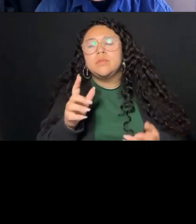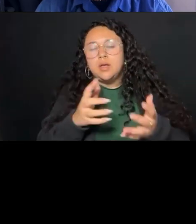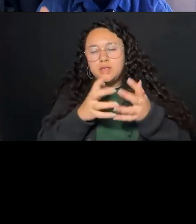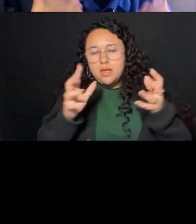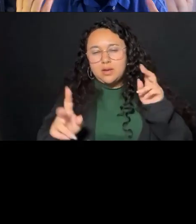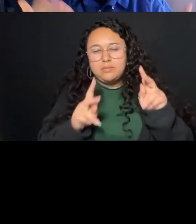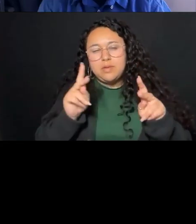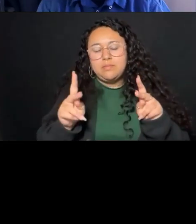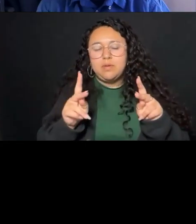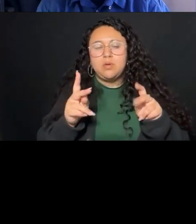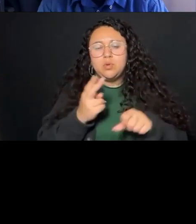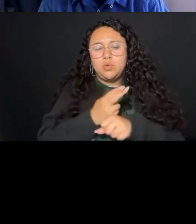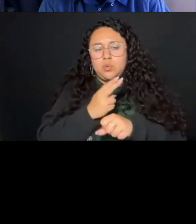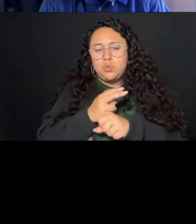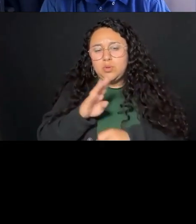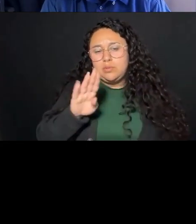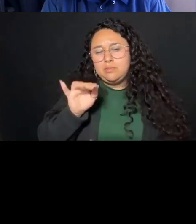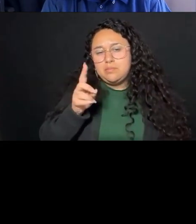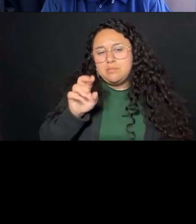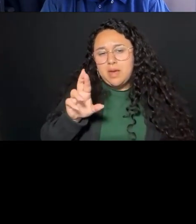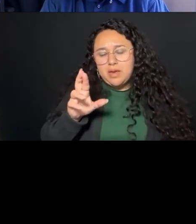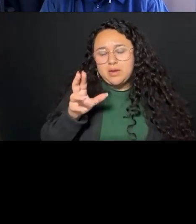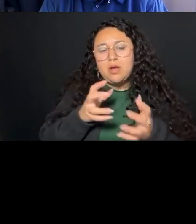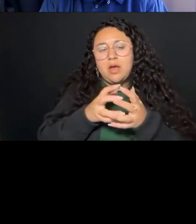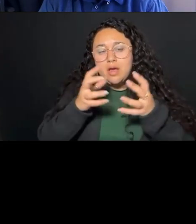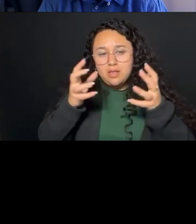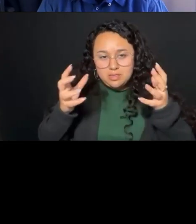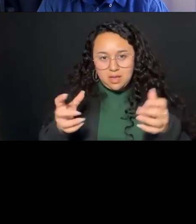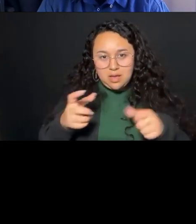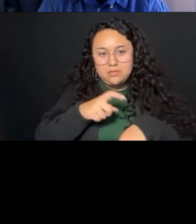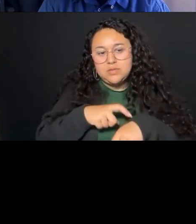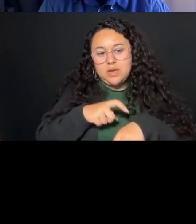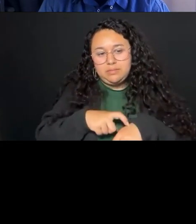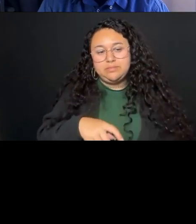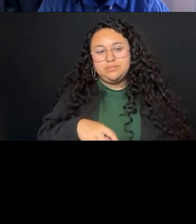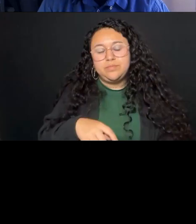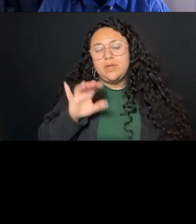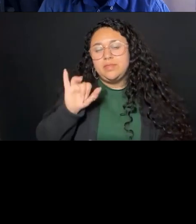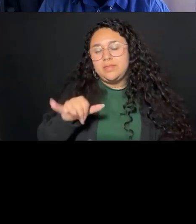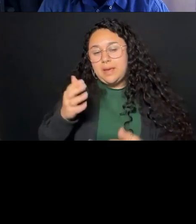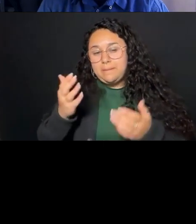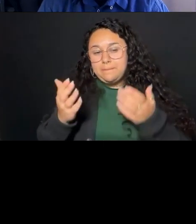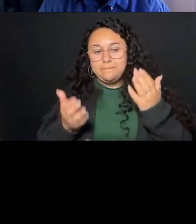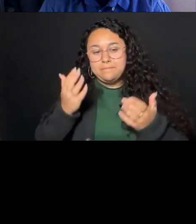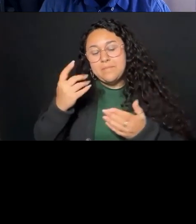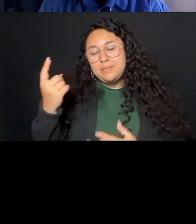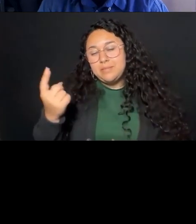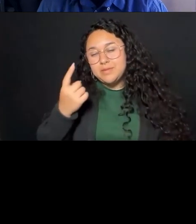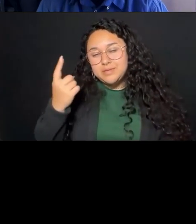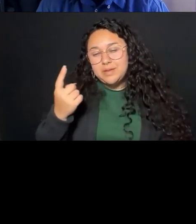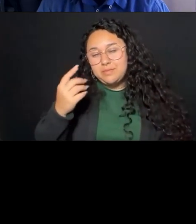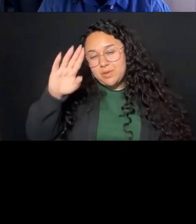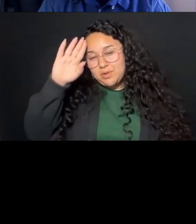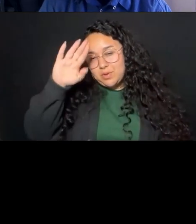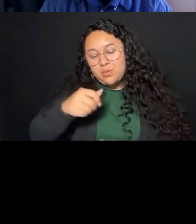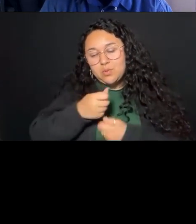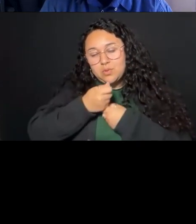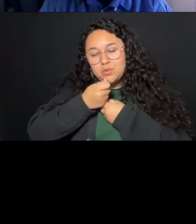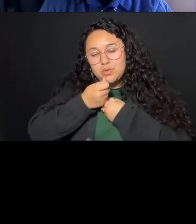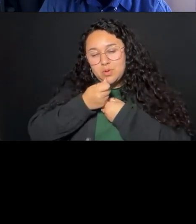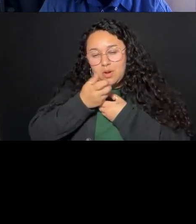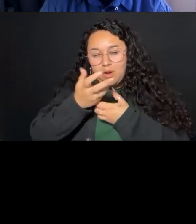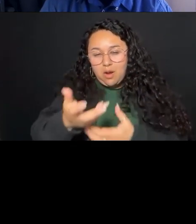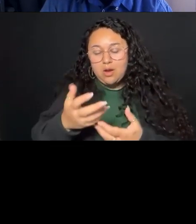lot of time, for example, and that may be something that they know may cause them, a rash